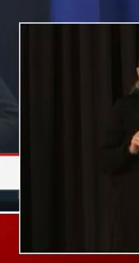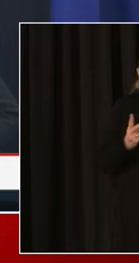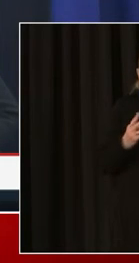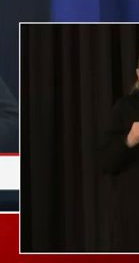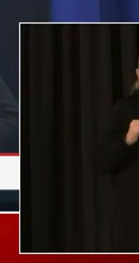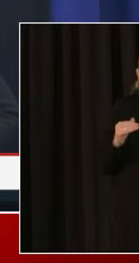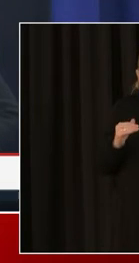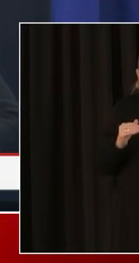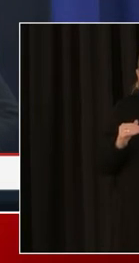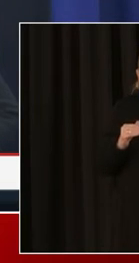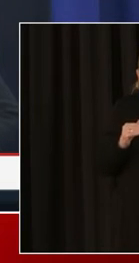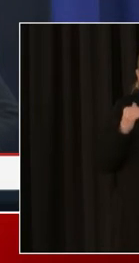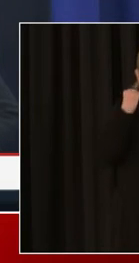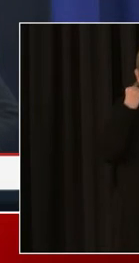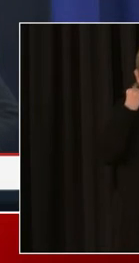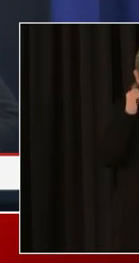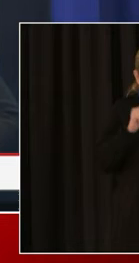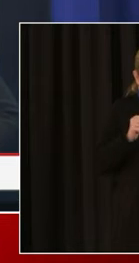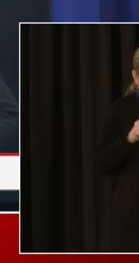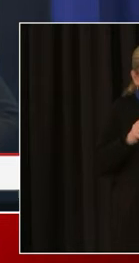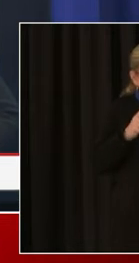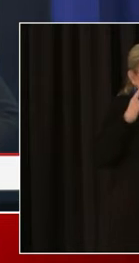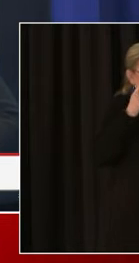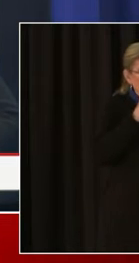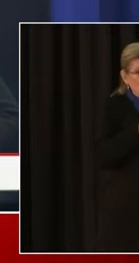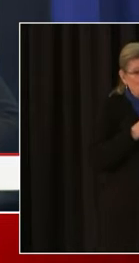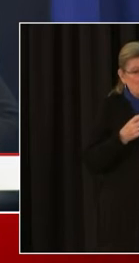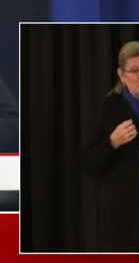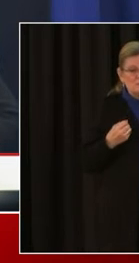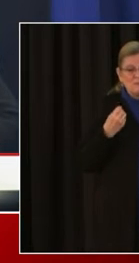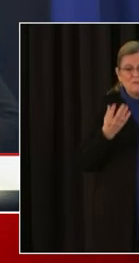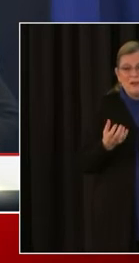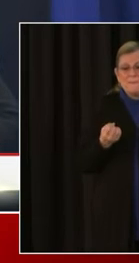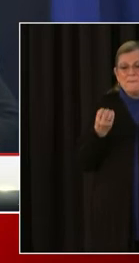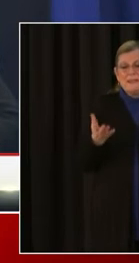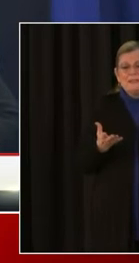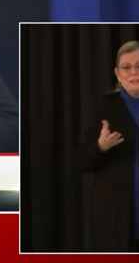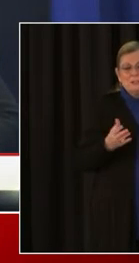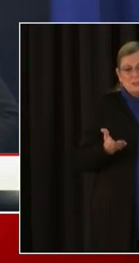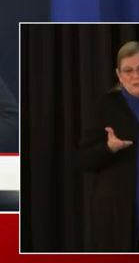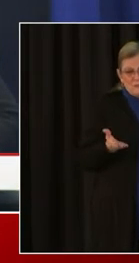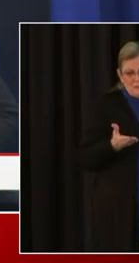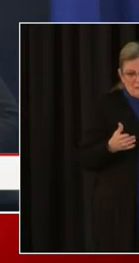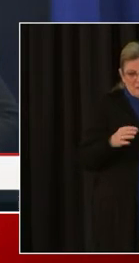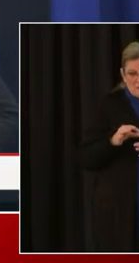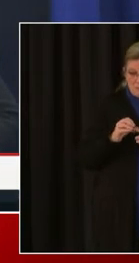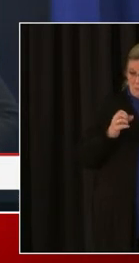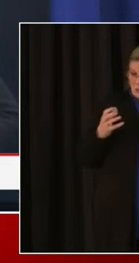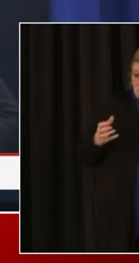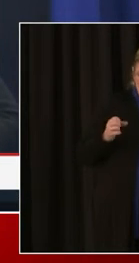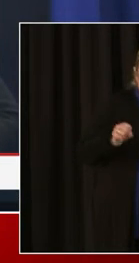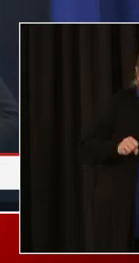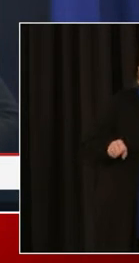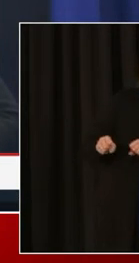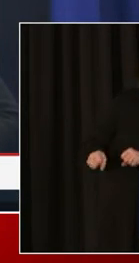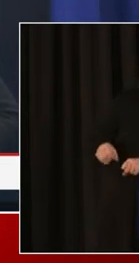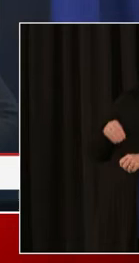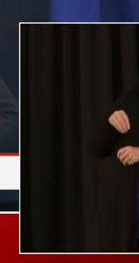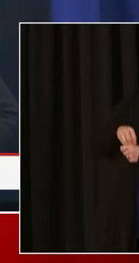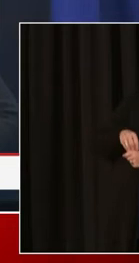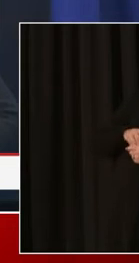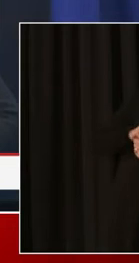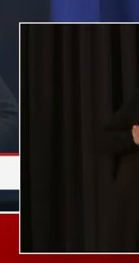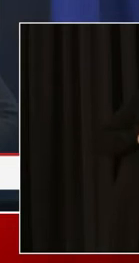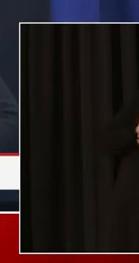when possible, the goal is to provide as many of the related services as possible to those students that are